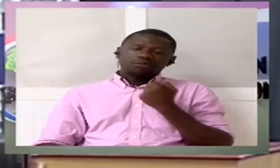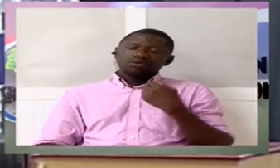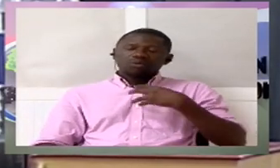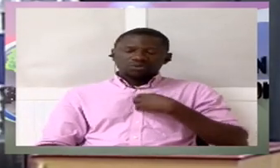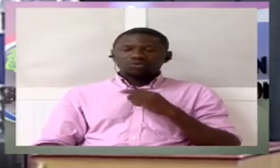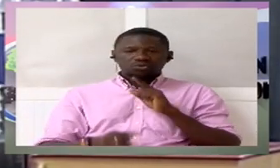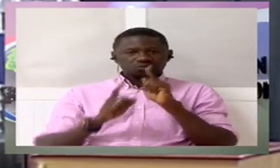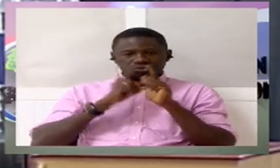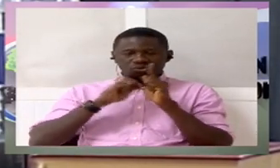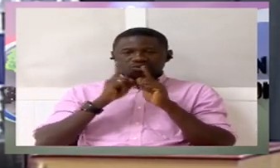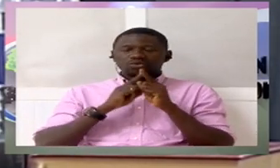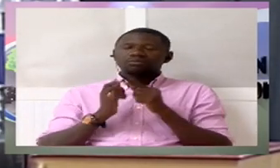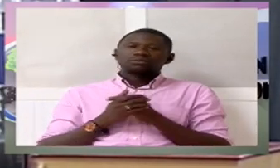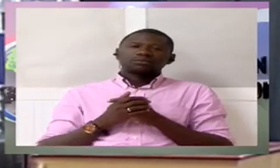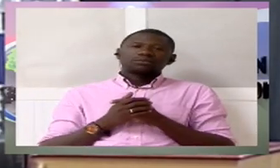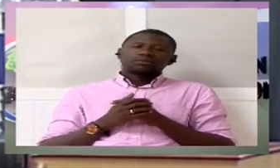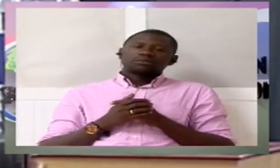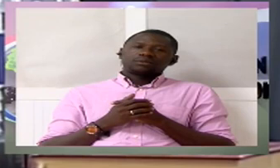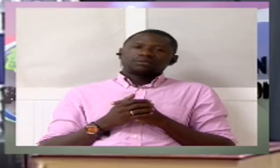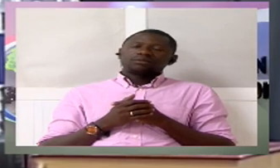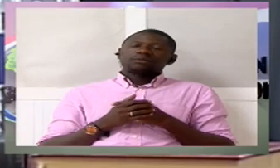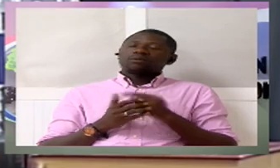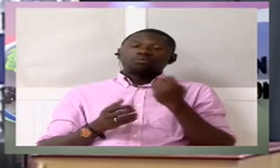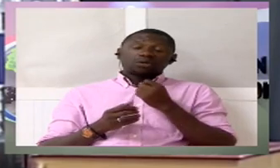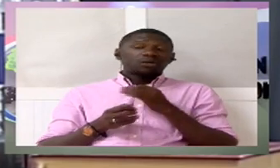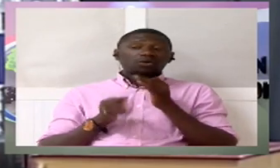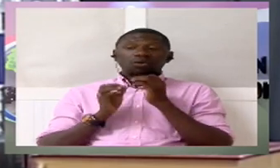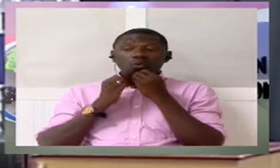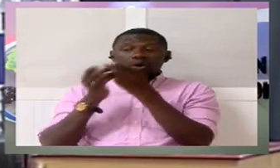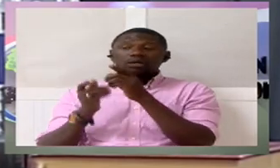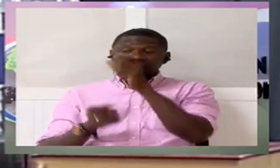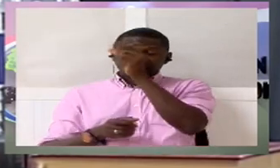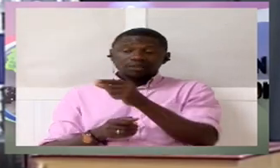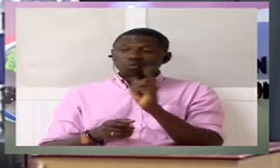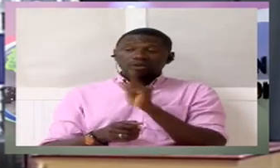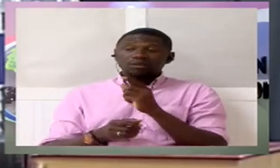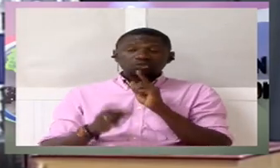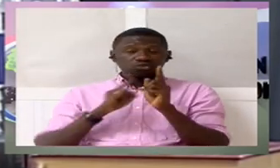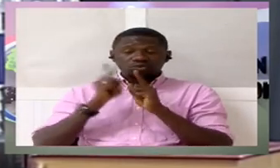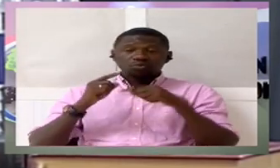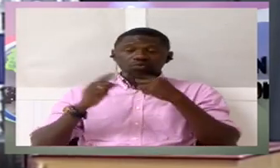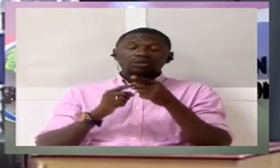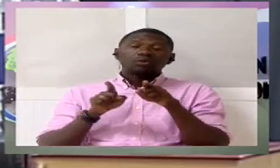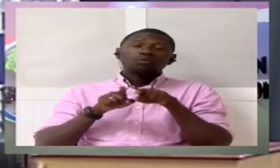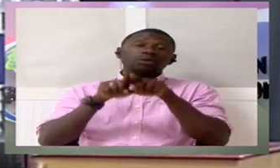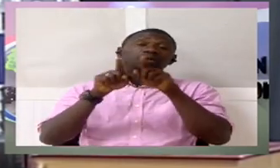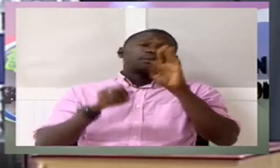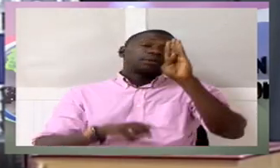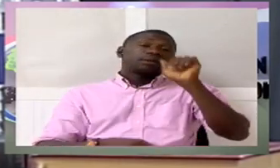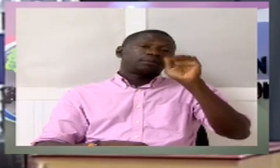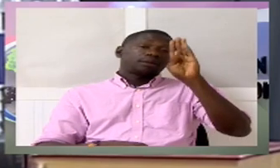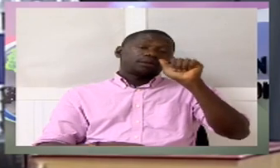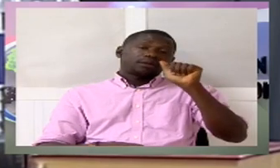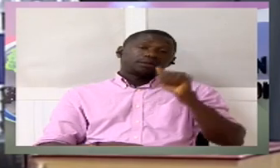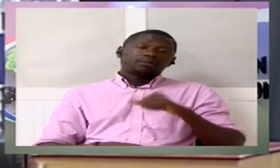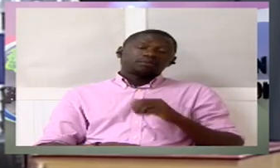Because I wanted to speak to him. But I did not tell the person what I was going to discuss with Baba. So I was there. Baba called